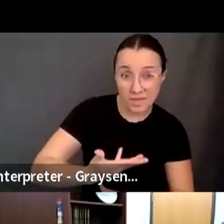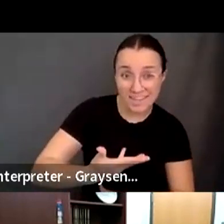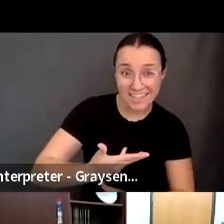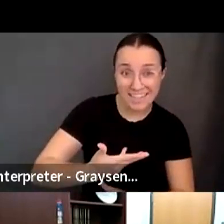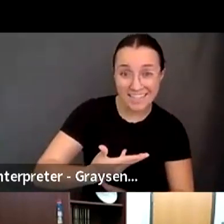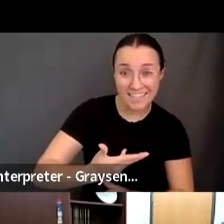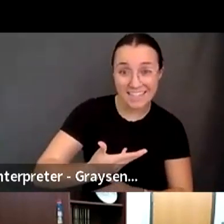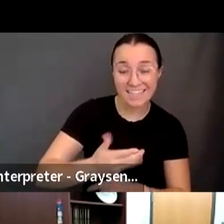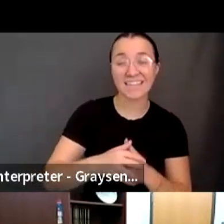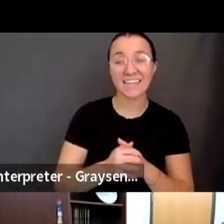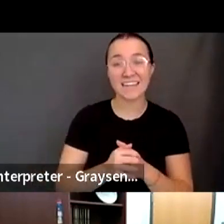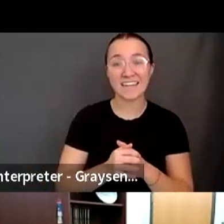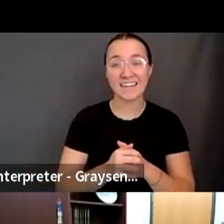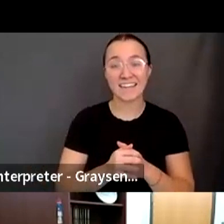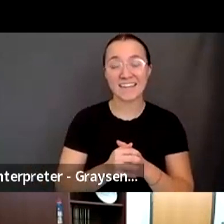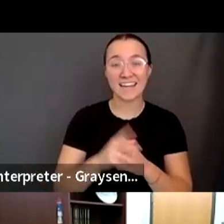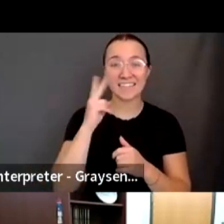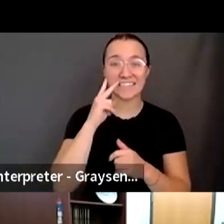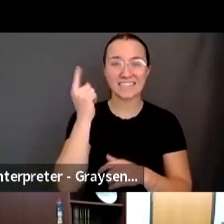choice.